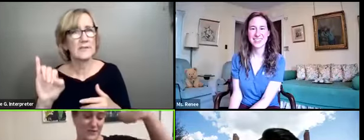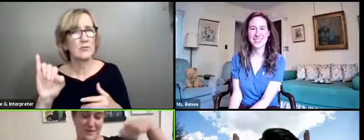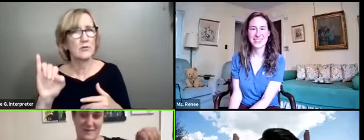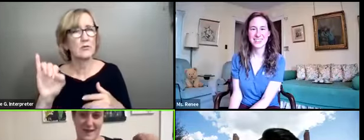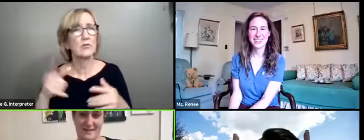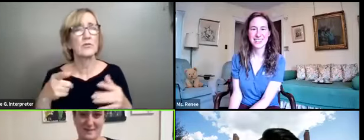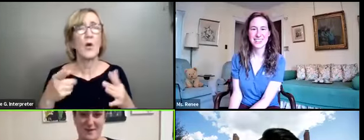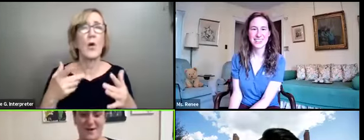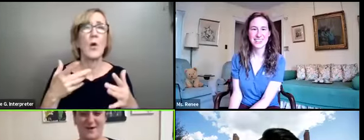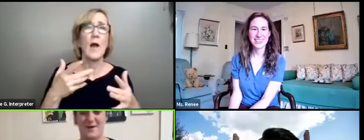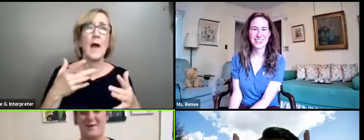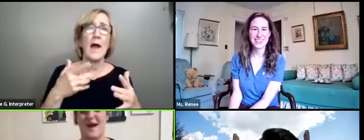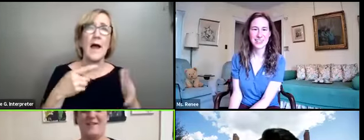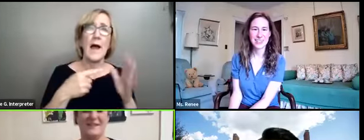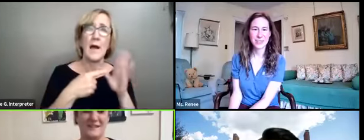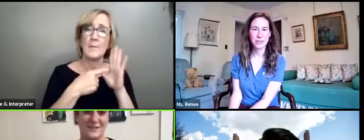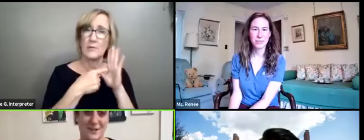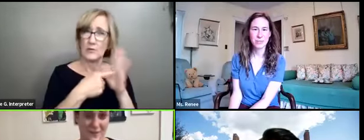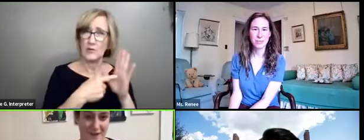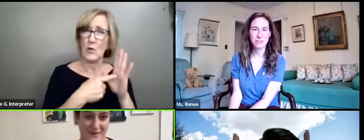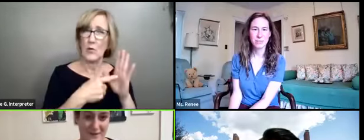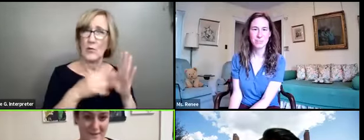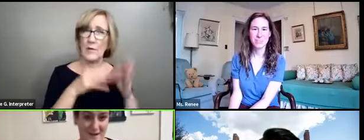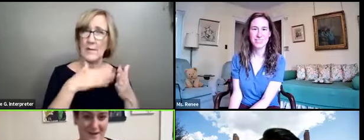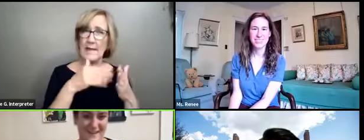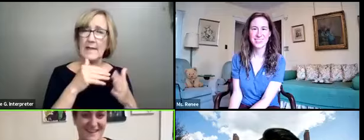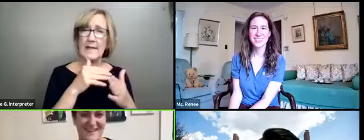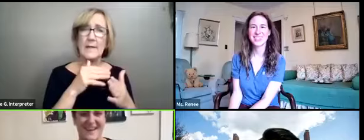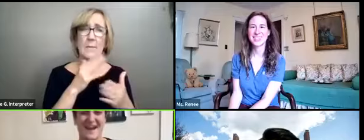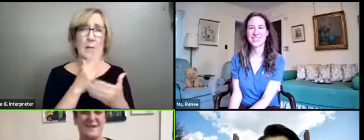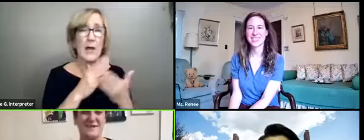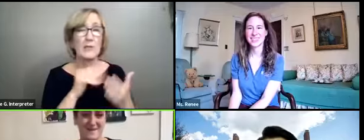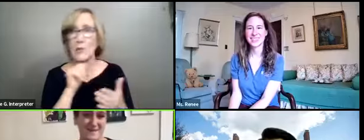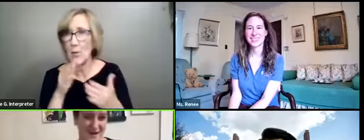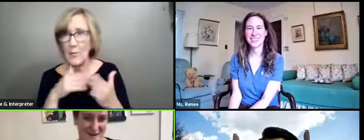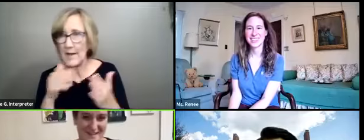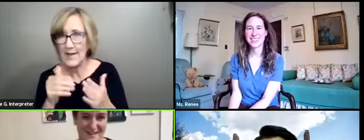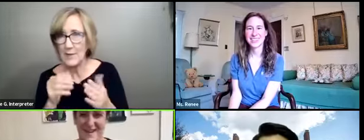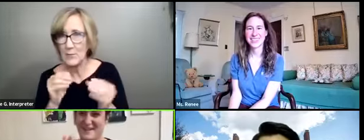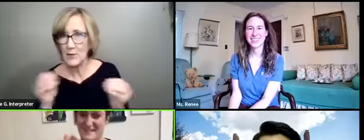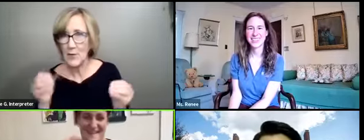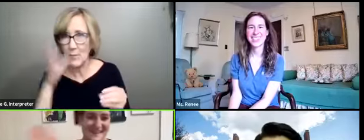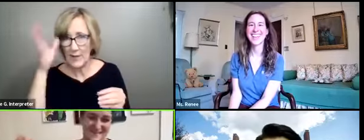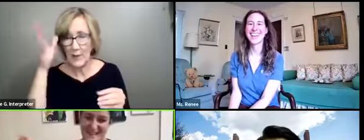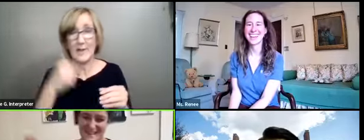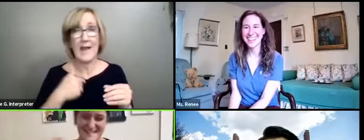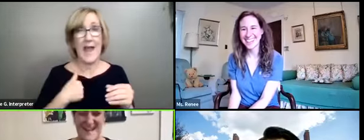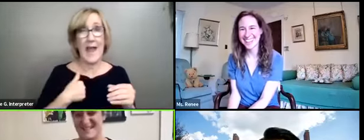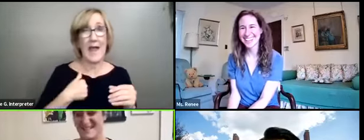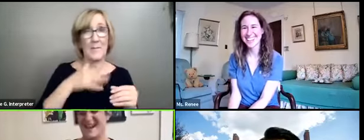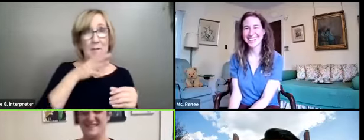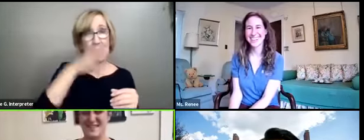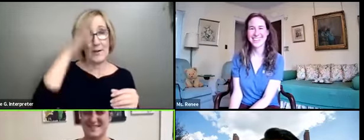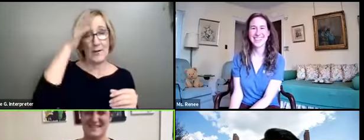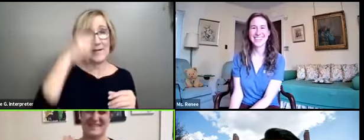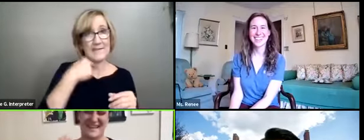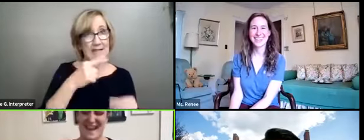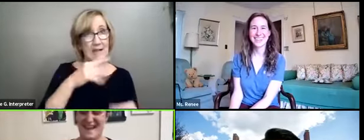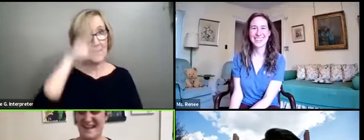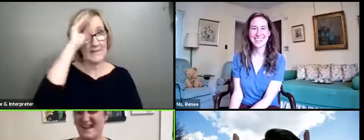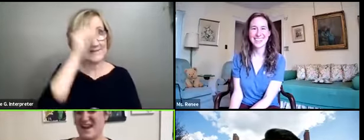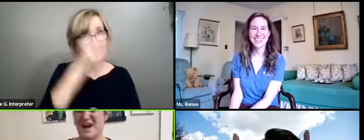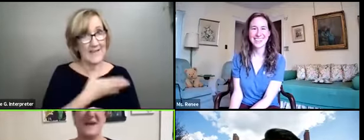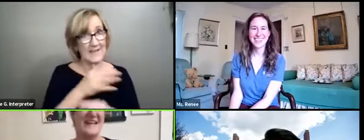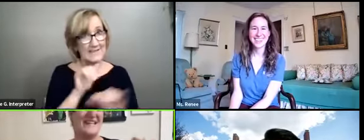just showing the painting part. Obviously don't paint without a parent. I'm a parent, so I always tell my son that. So I had to make sure to say